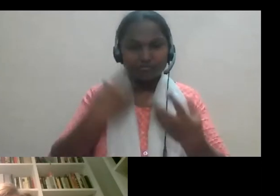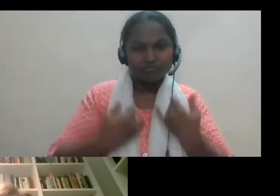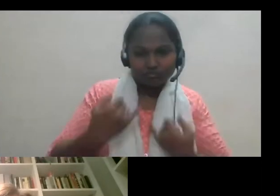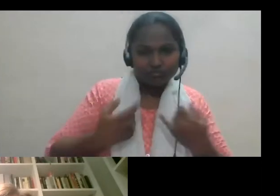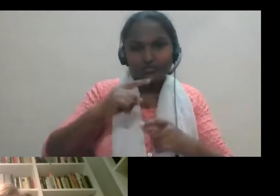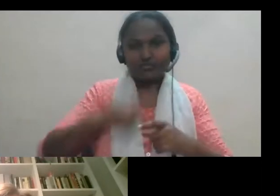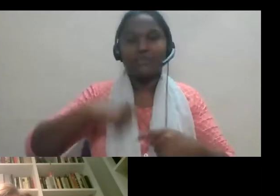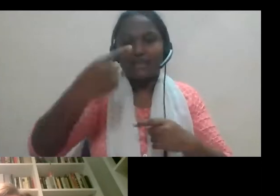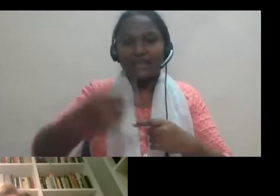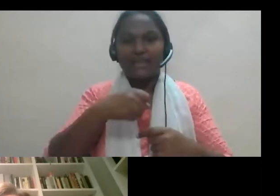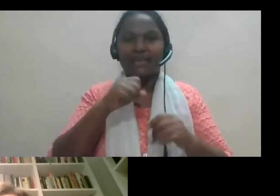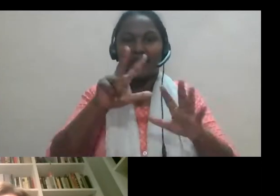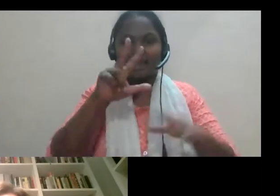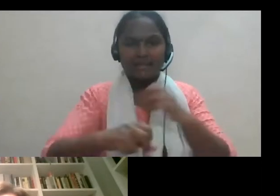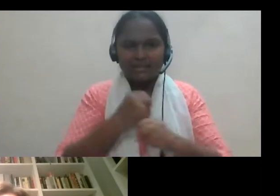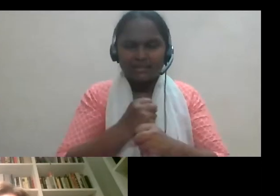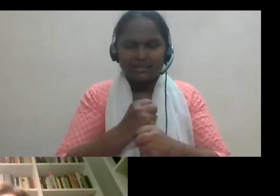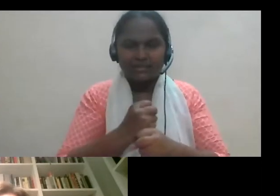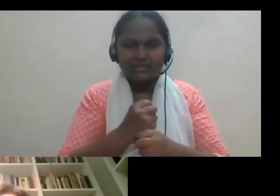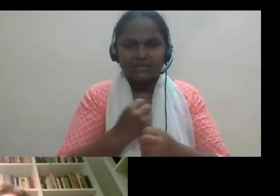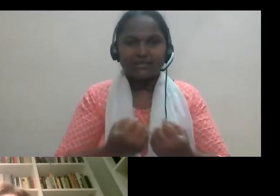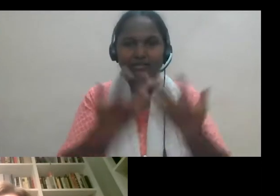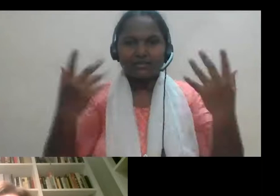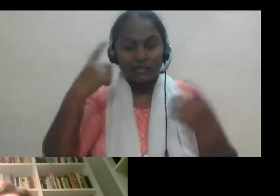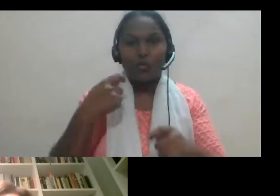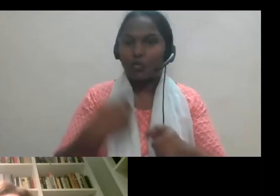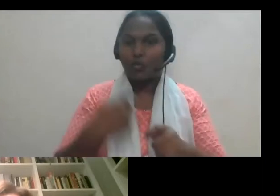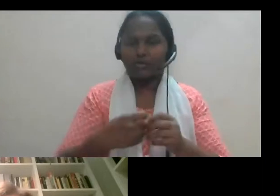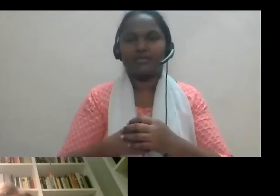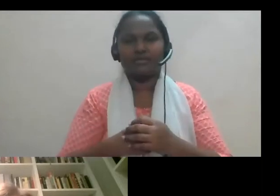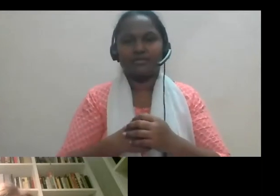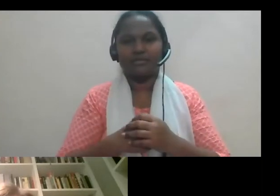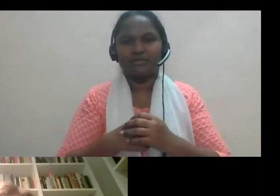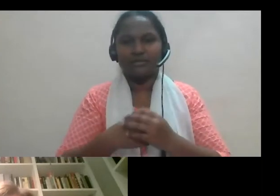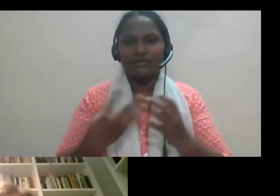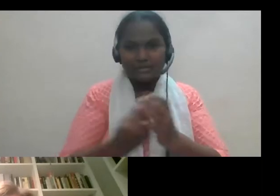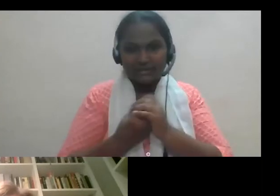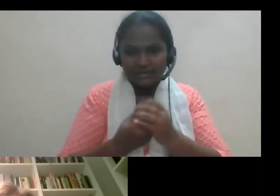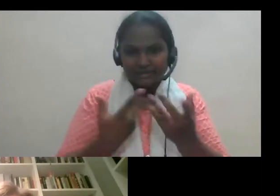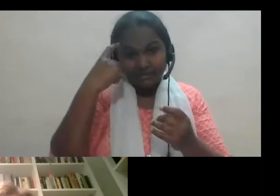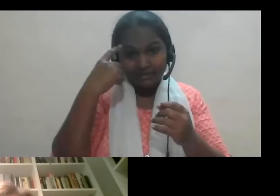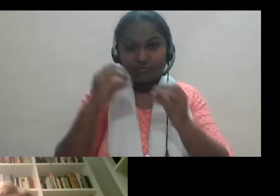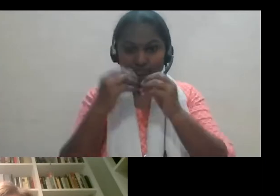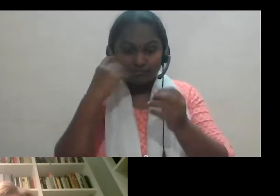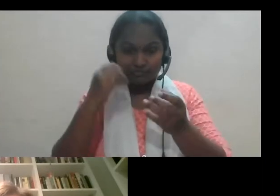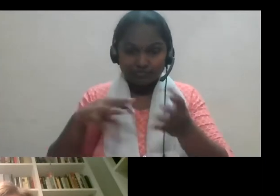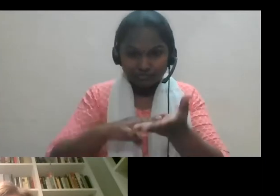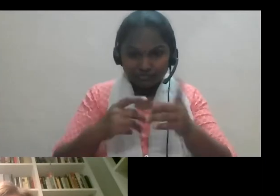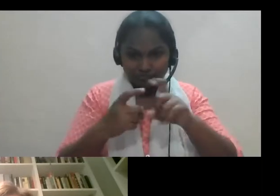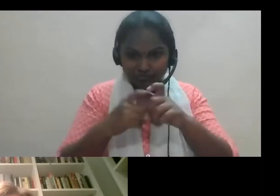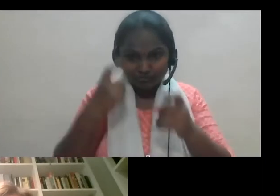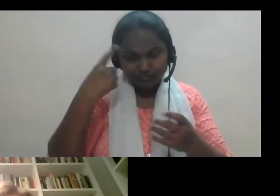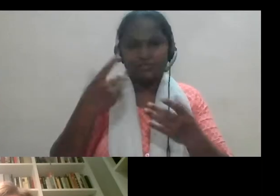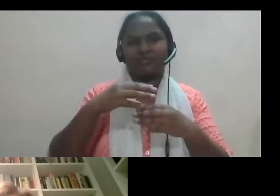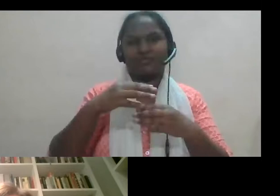for the next 8 years, produced some extraordinary work, including curating three biennials at Pontevedra in